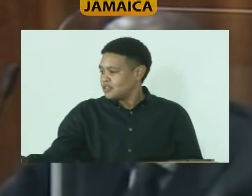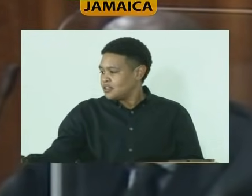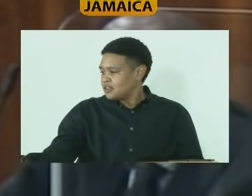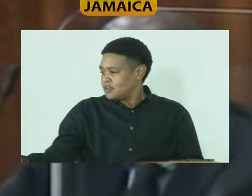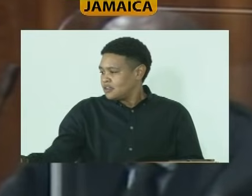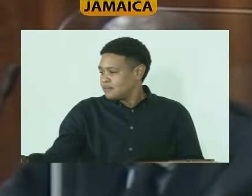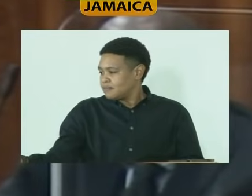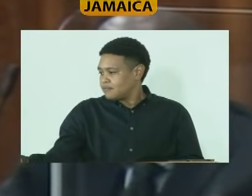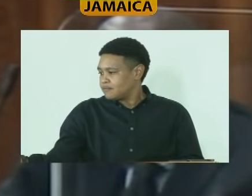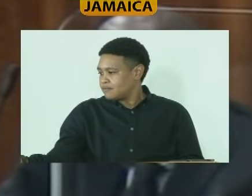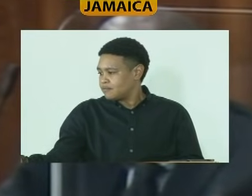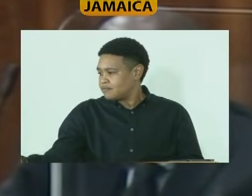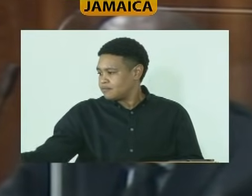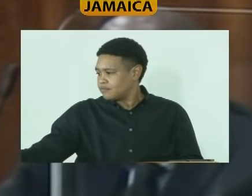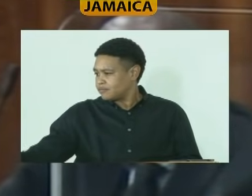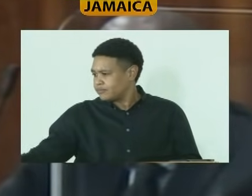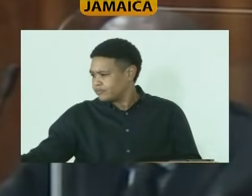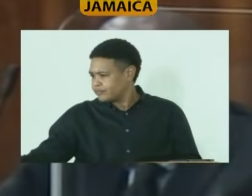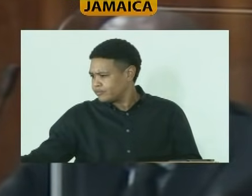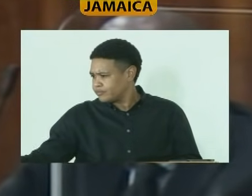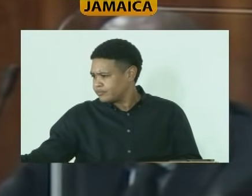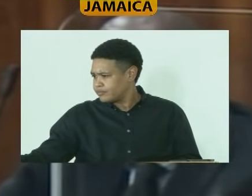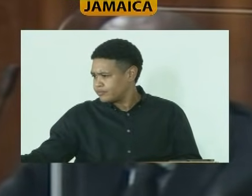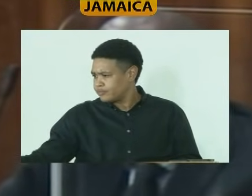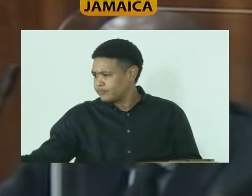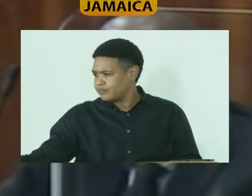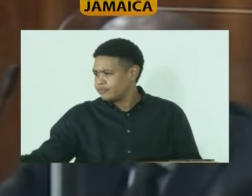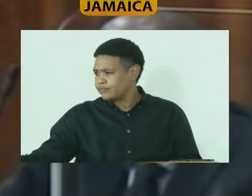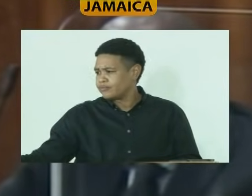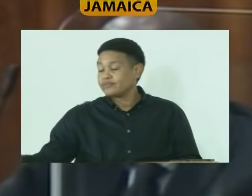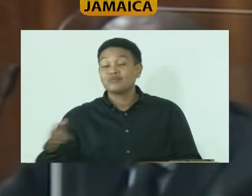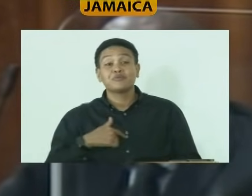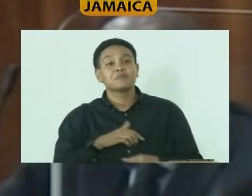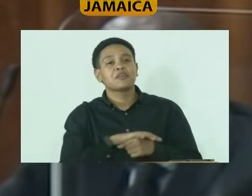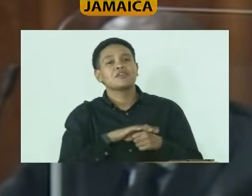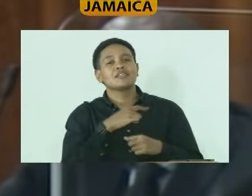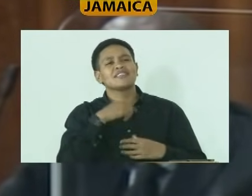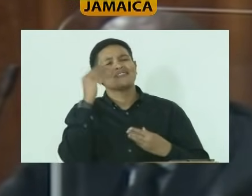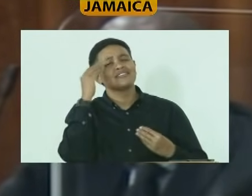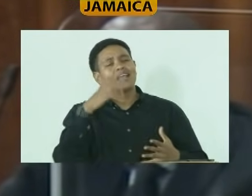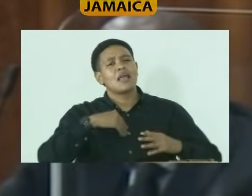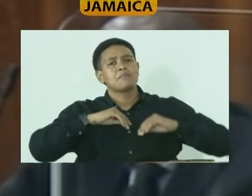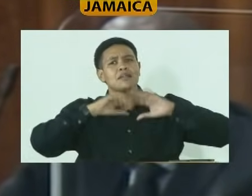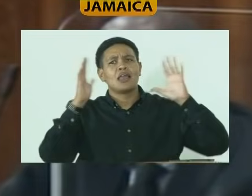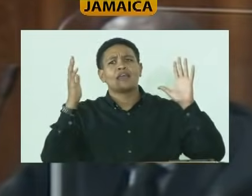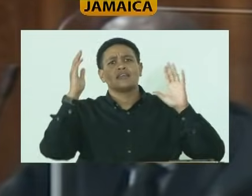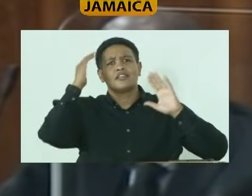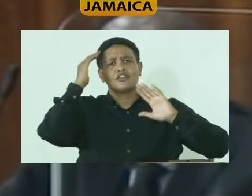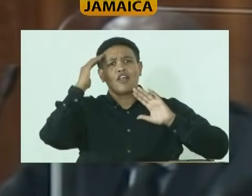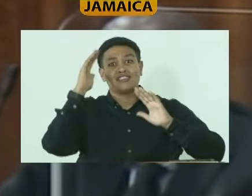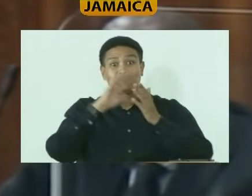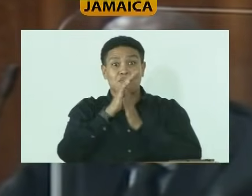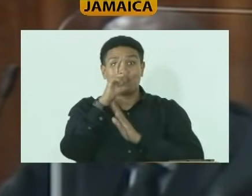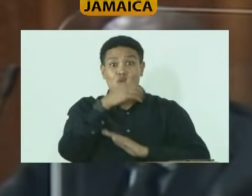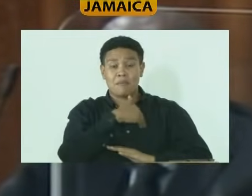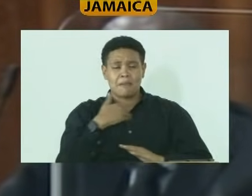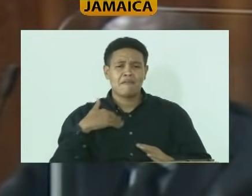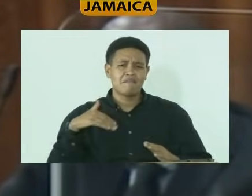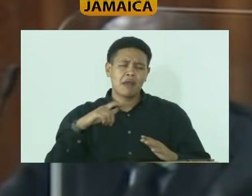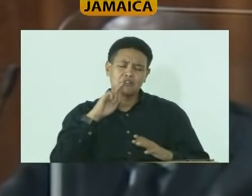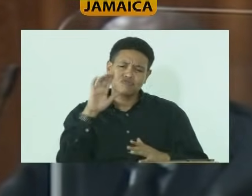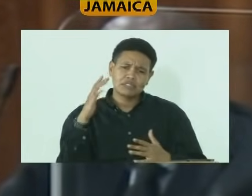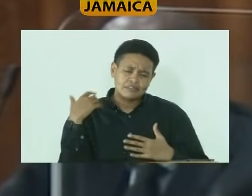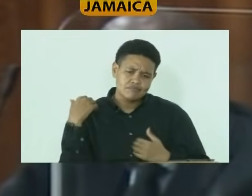To my constituents, I say to you all that I am clear-eyed in the knowledge that being your member of Parliament is a